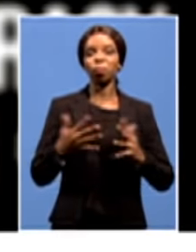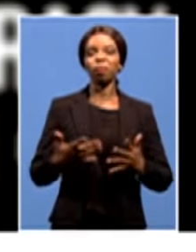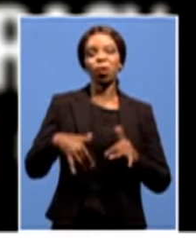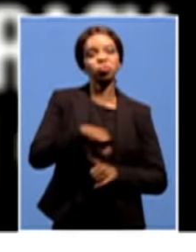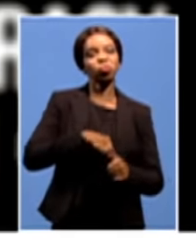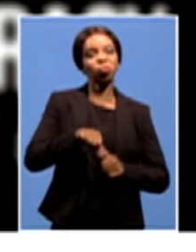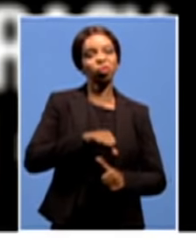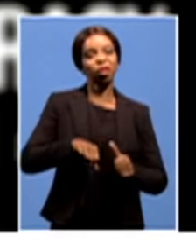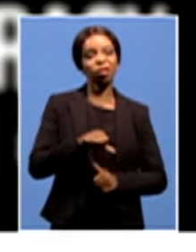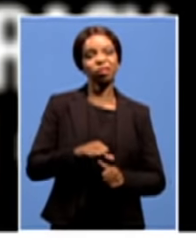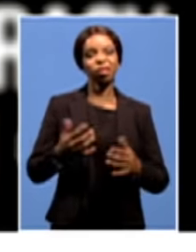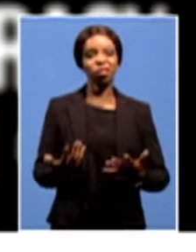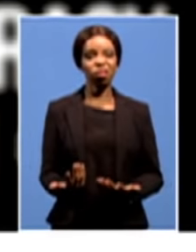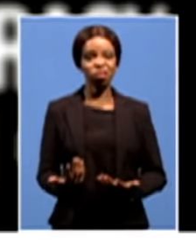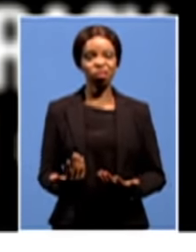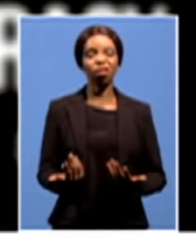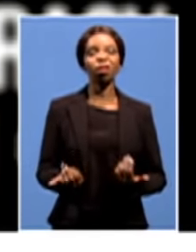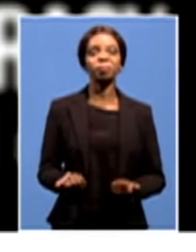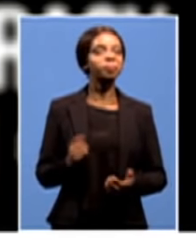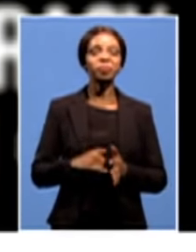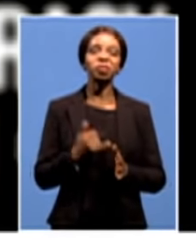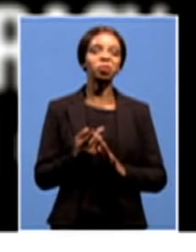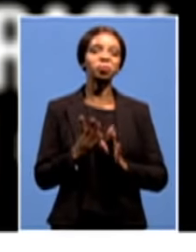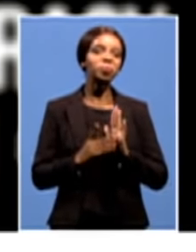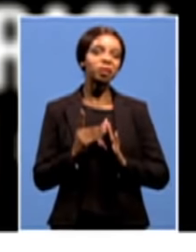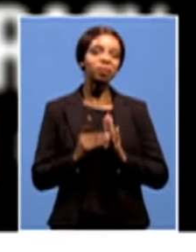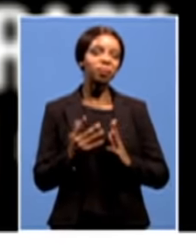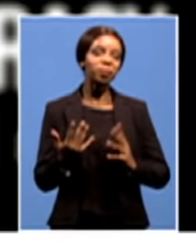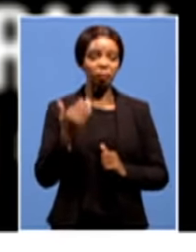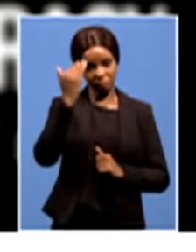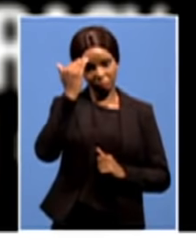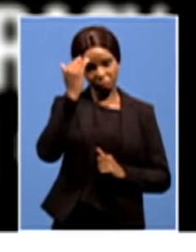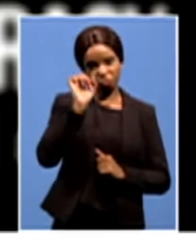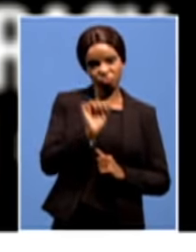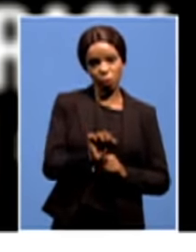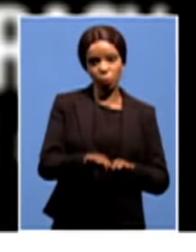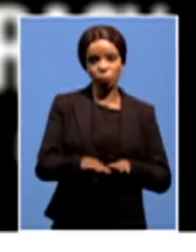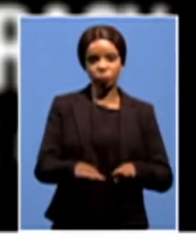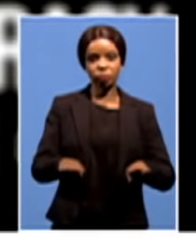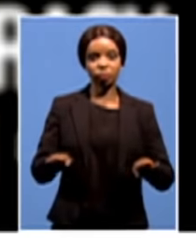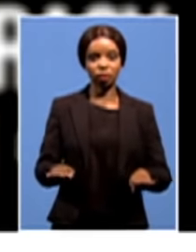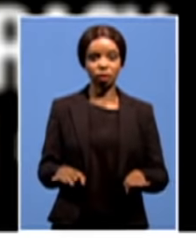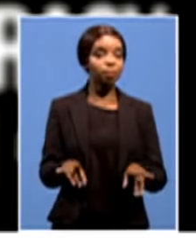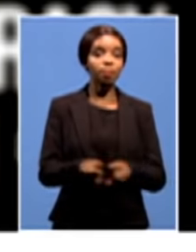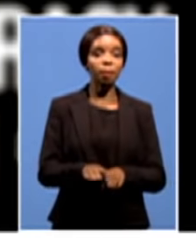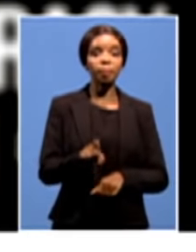socializing and just to develop their brain and all that. Also, they